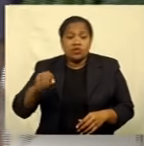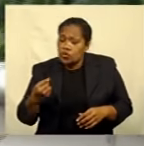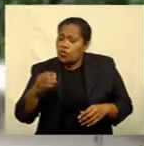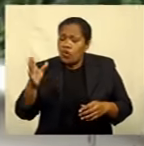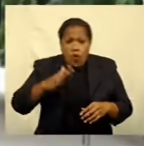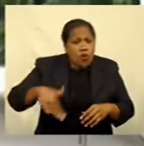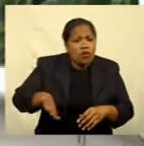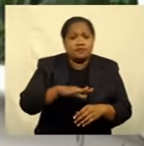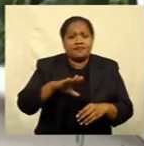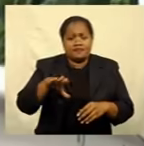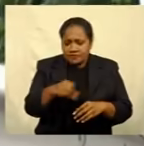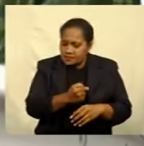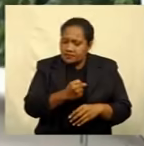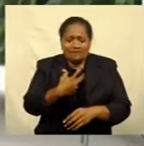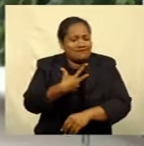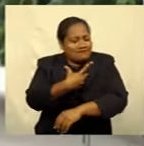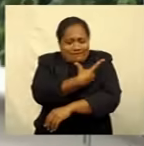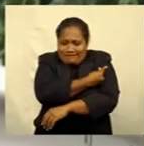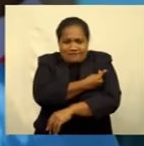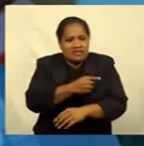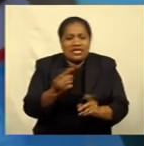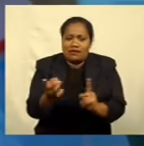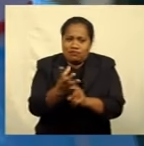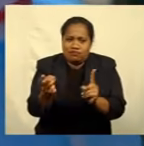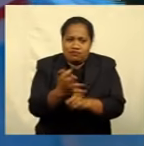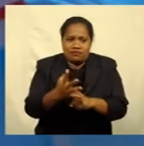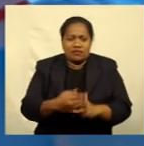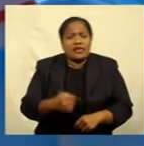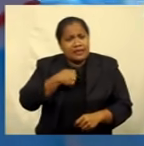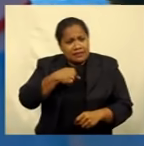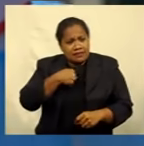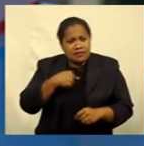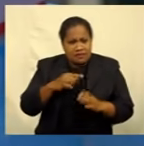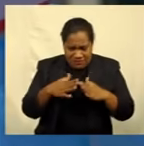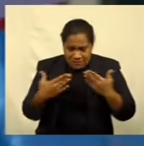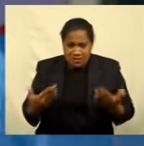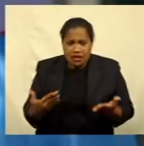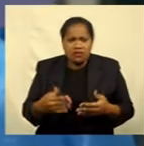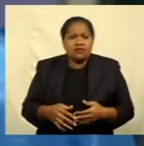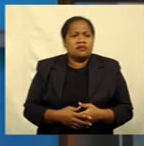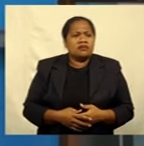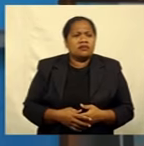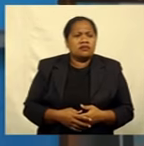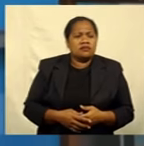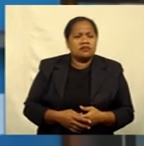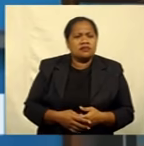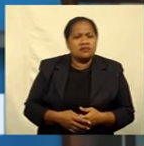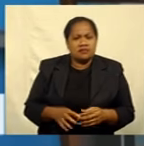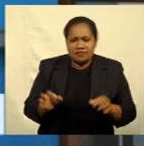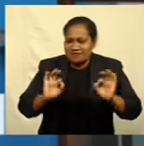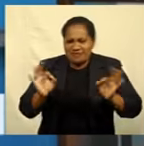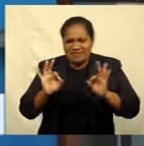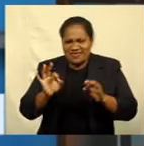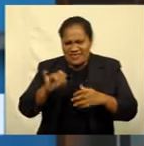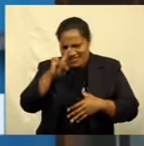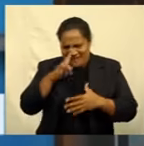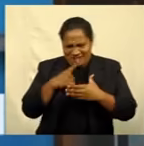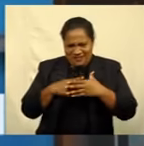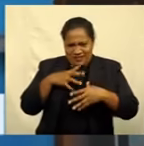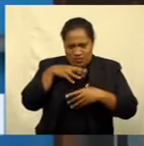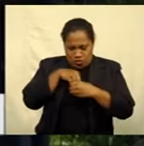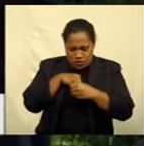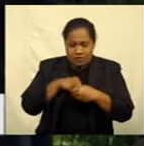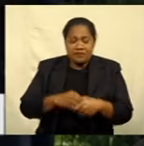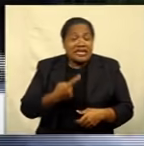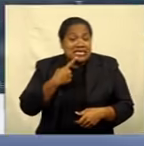believe vaccination is important. I personally, till date, did not have a single symptom. He adds staying at home is stressful,